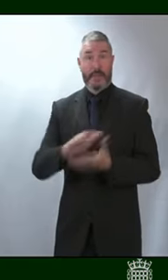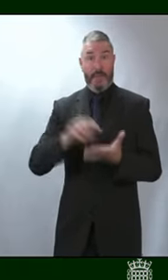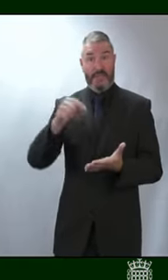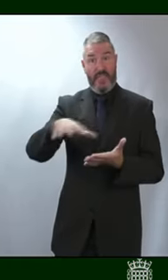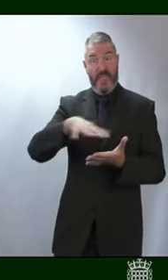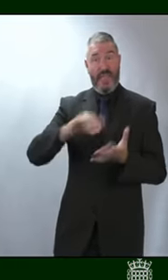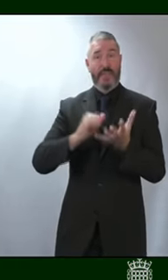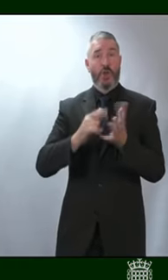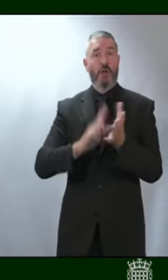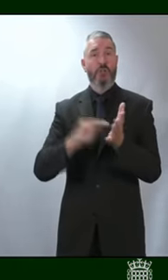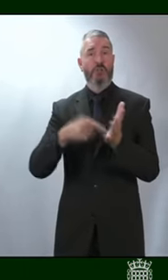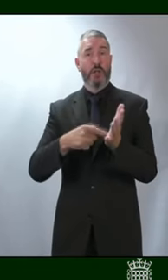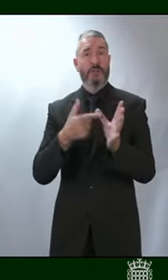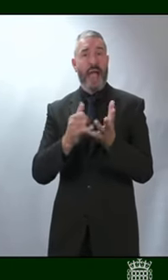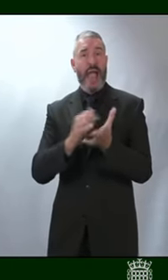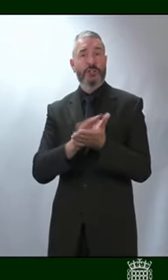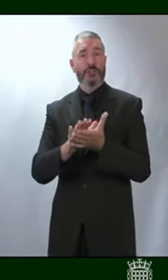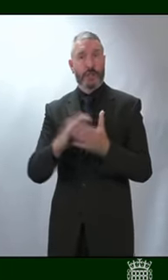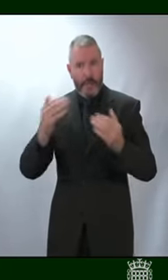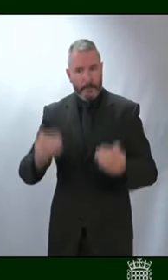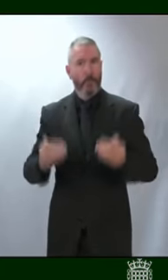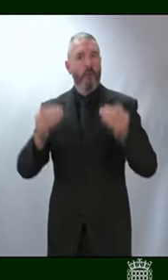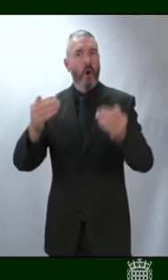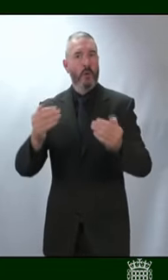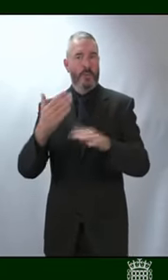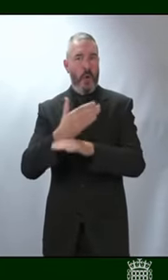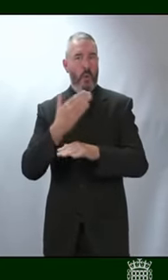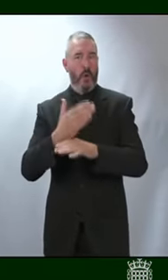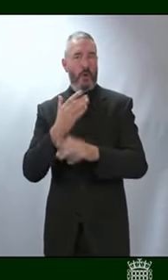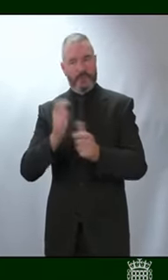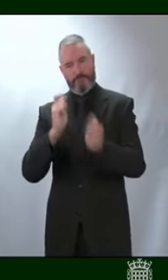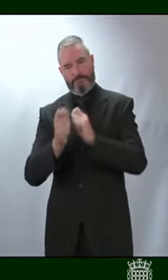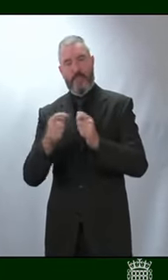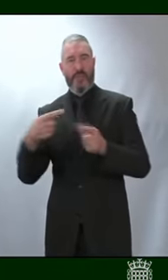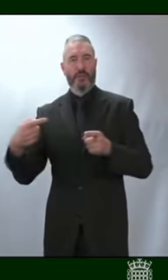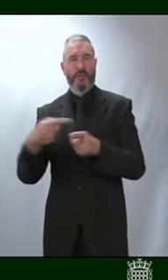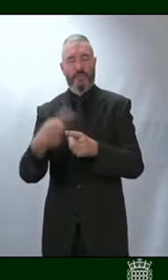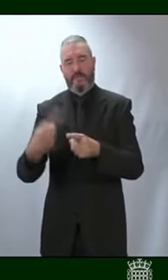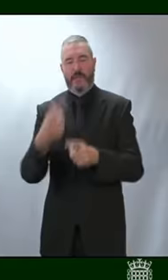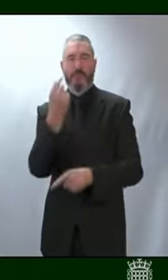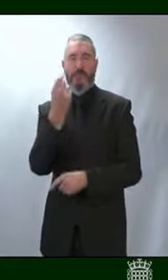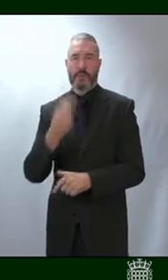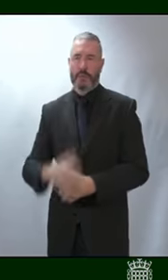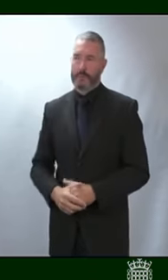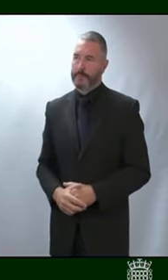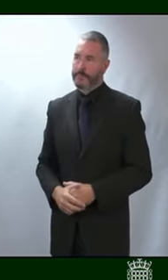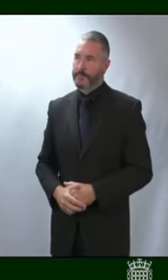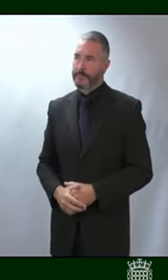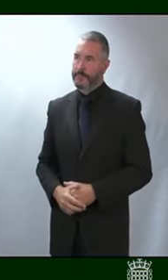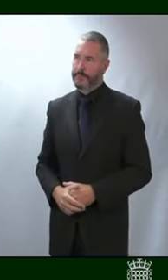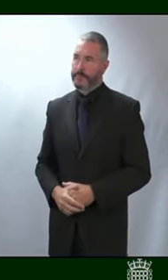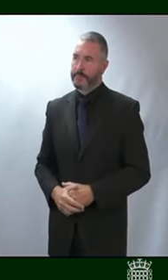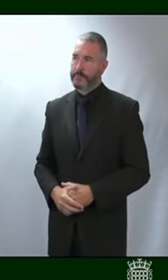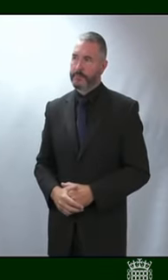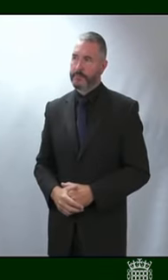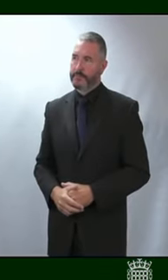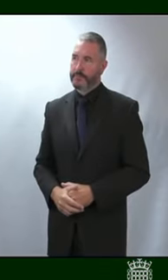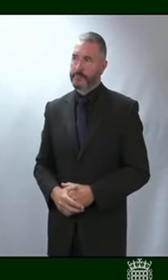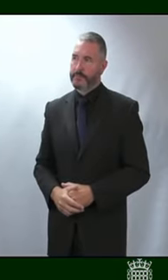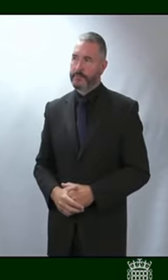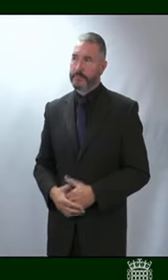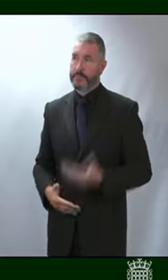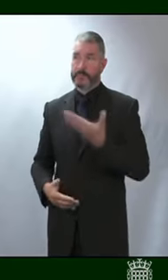accelerate their work and get on with Menheniot Junction as fast as possible. Thank you, Mr. Speaker.